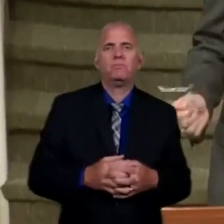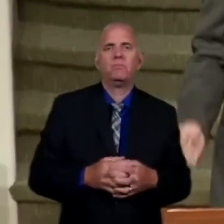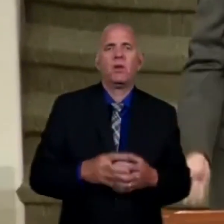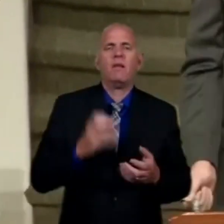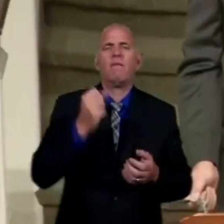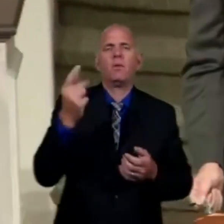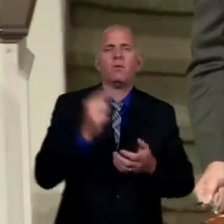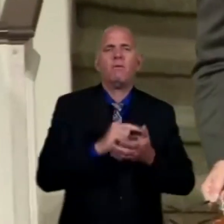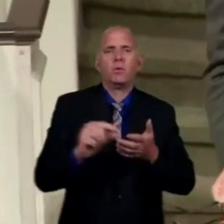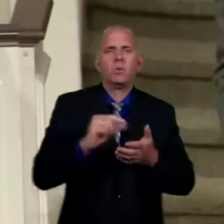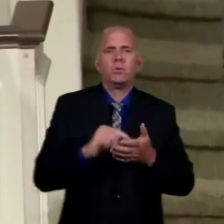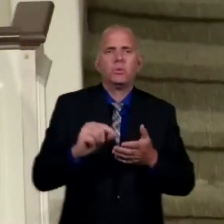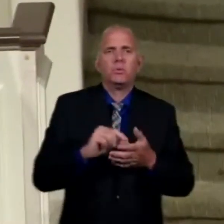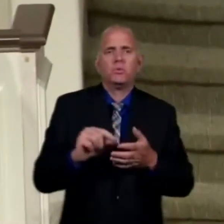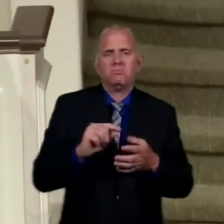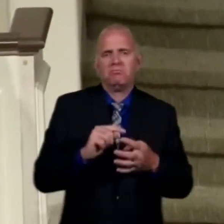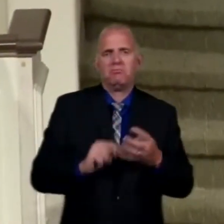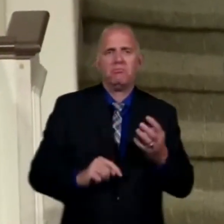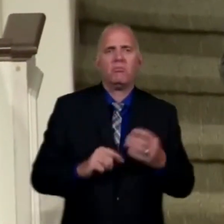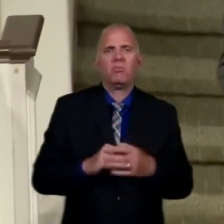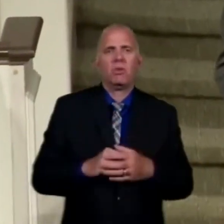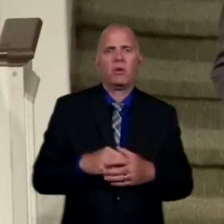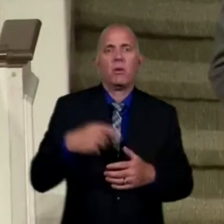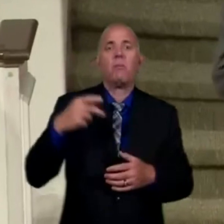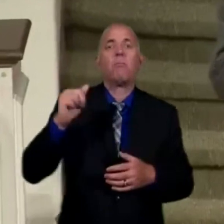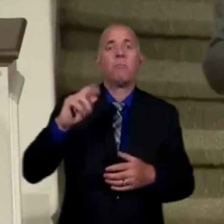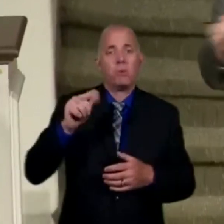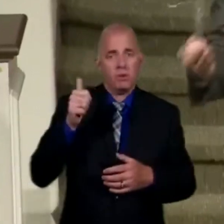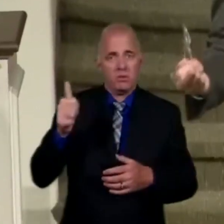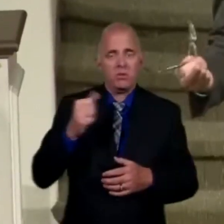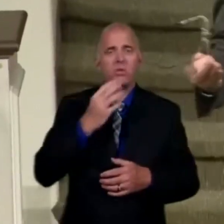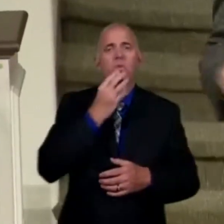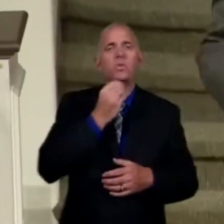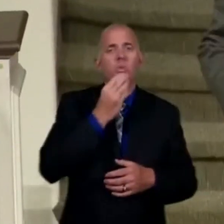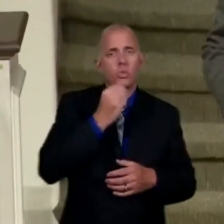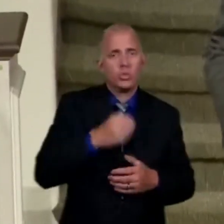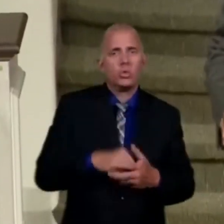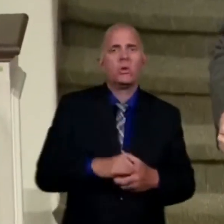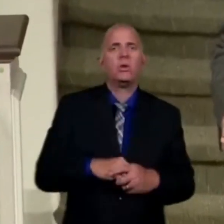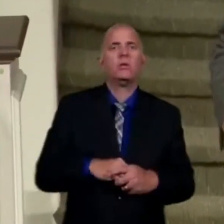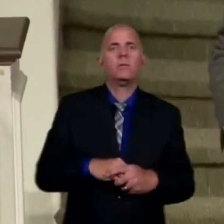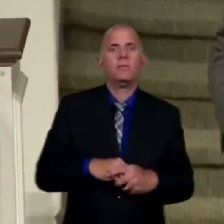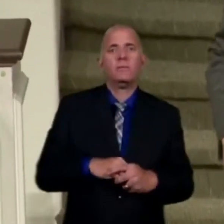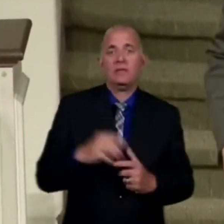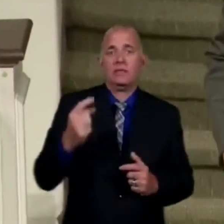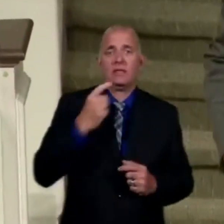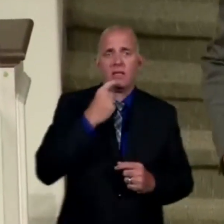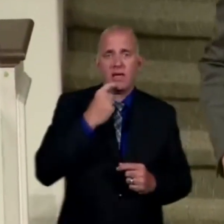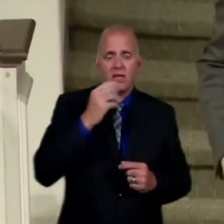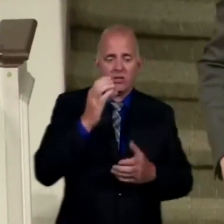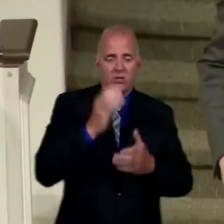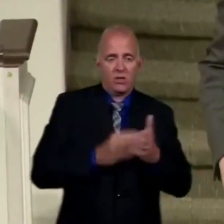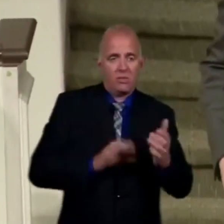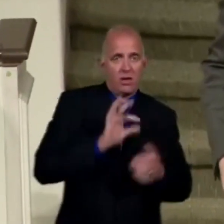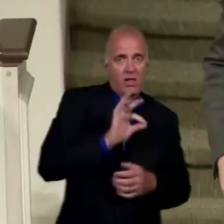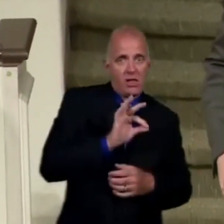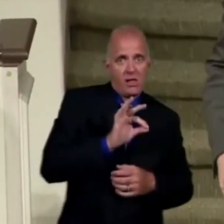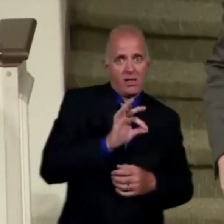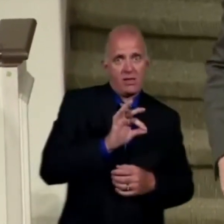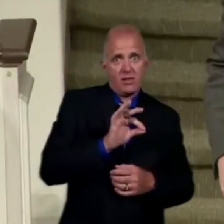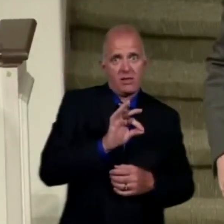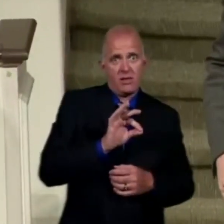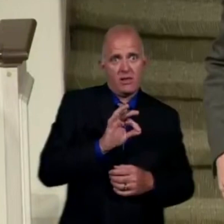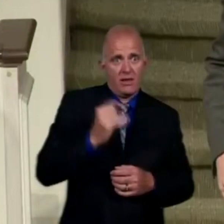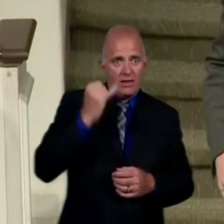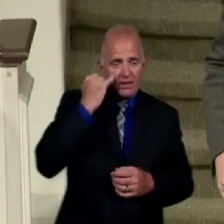of course, Paul is a Jew, and he's speaking to the Jews, and he says in chapter 9, he goes, if I could die and